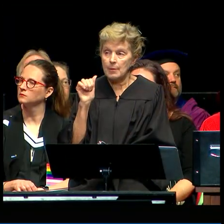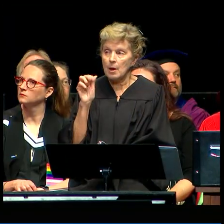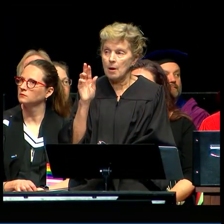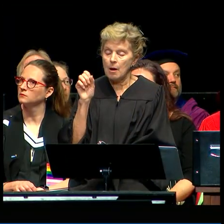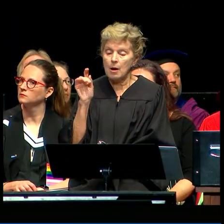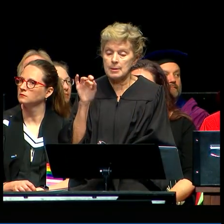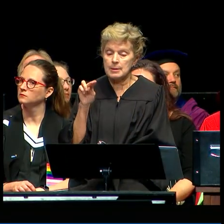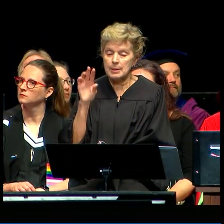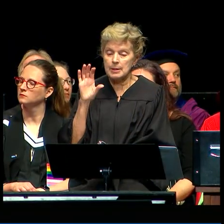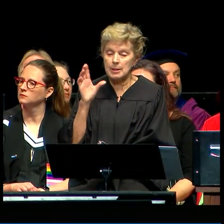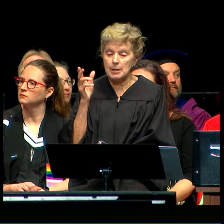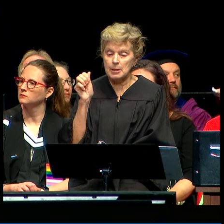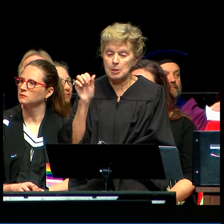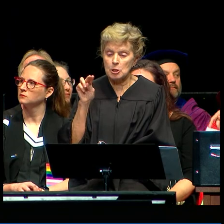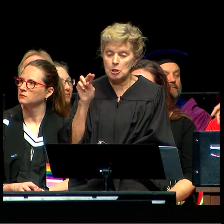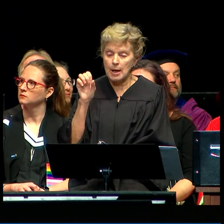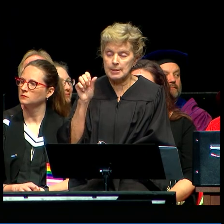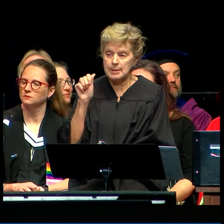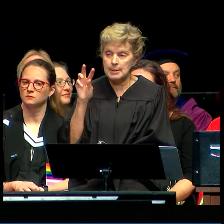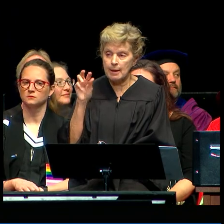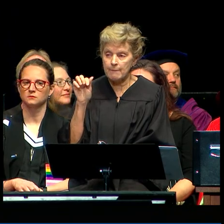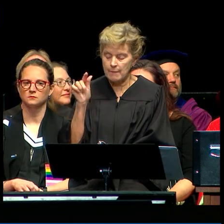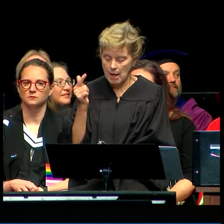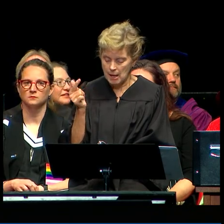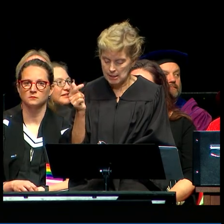Austin Chansavang.